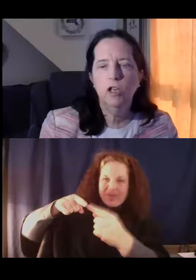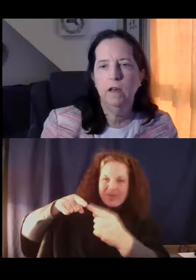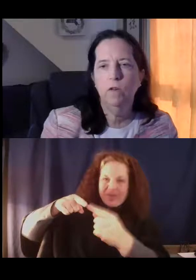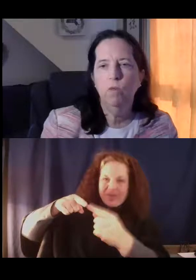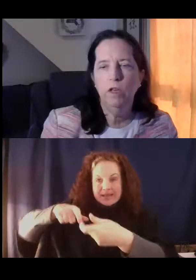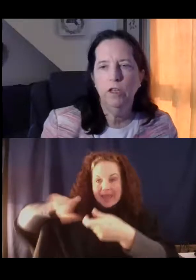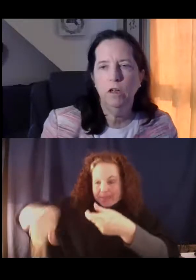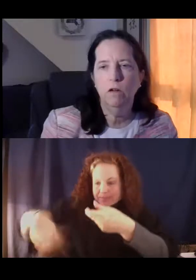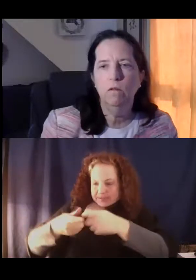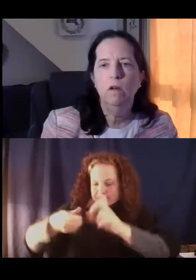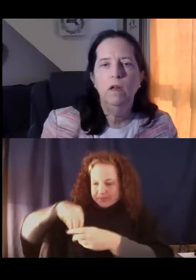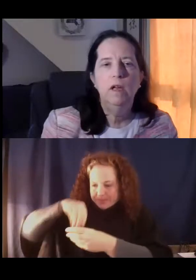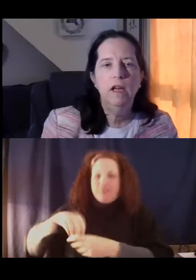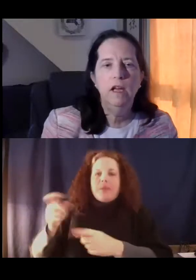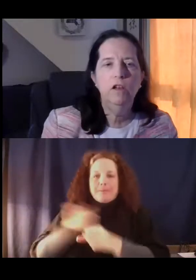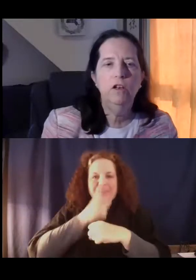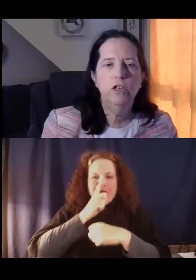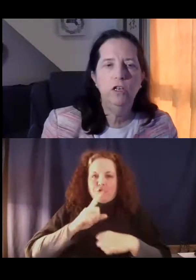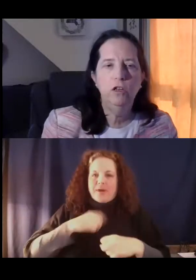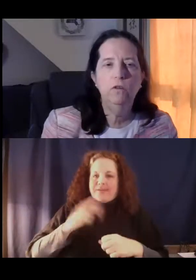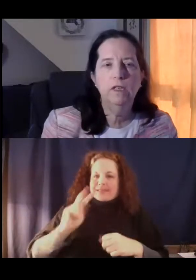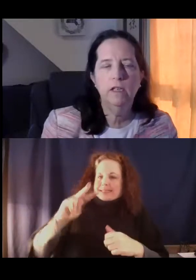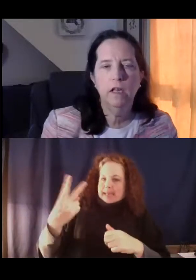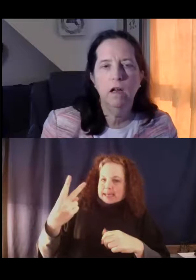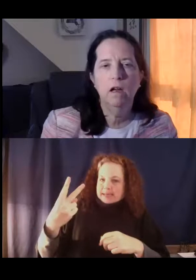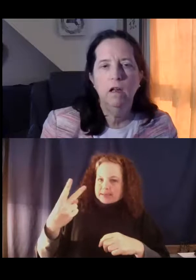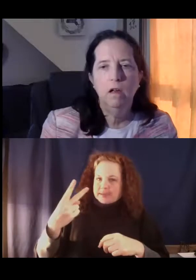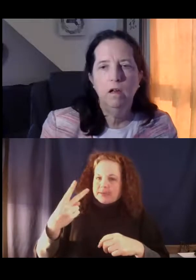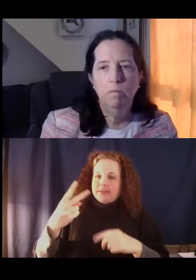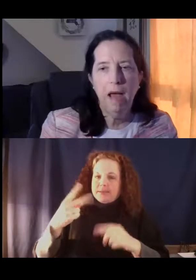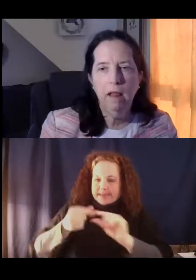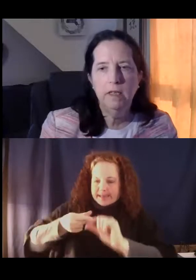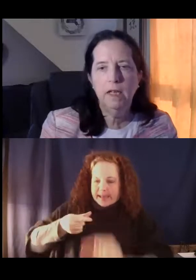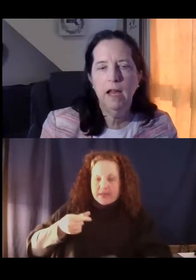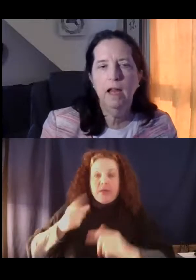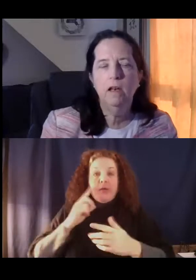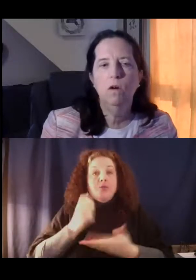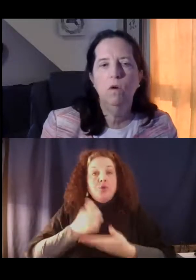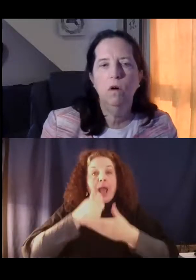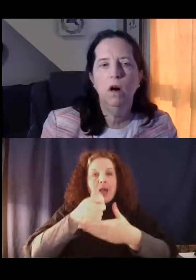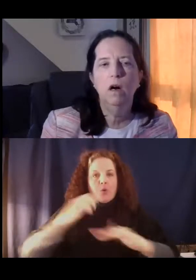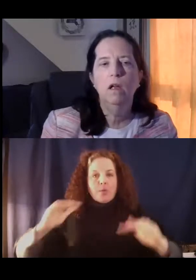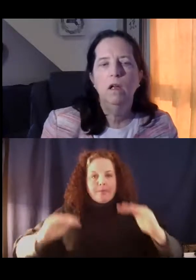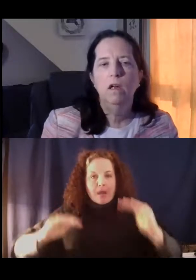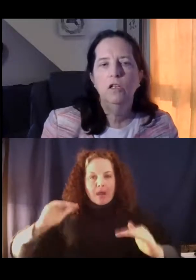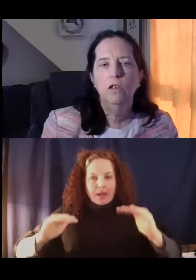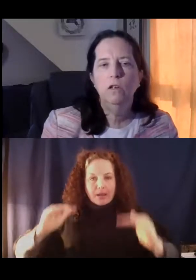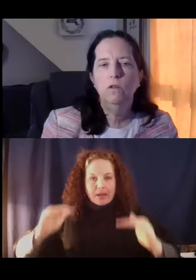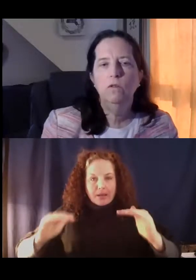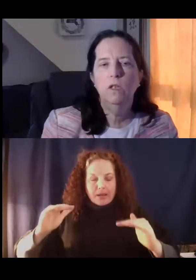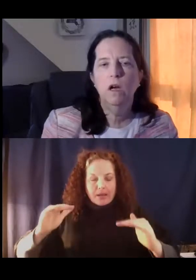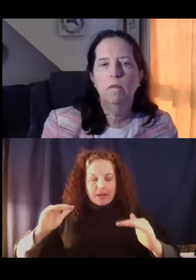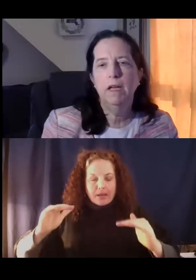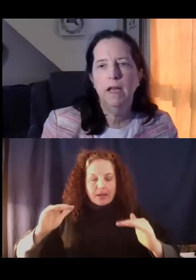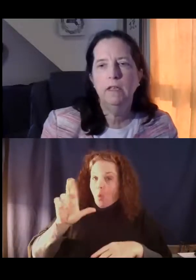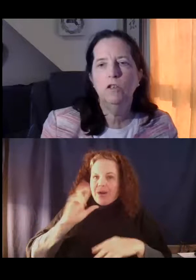you should carry an extra cane with you, either to use as a balance cane or to